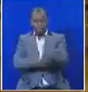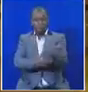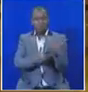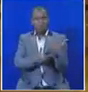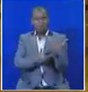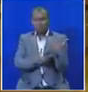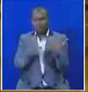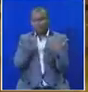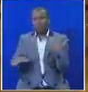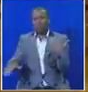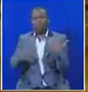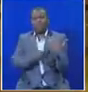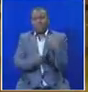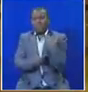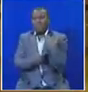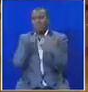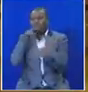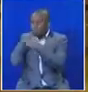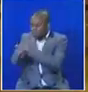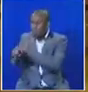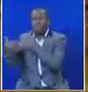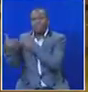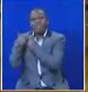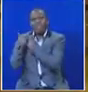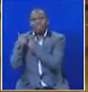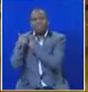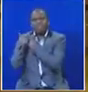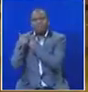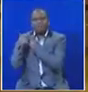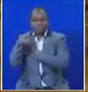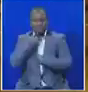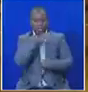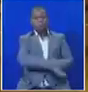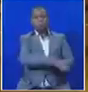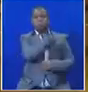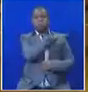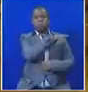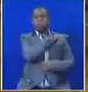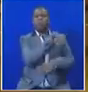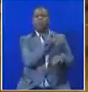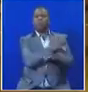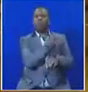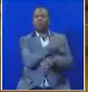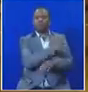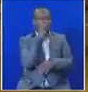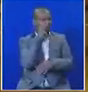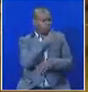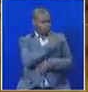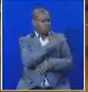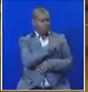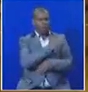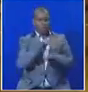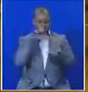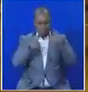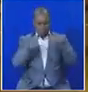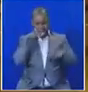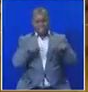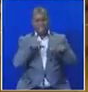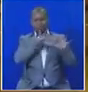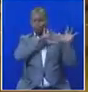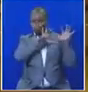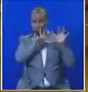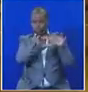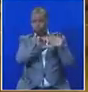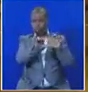those foreign nationals. See, growing up in Soweto, we have seen the capability of humans to inflict violence on one